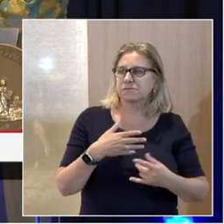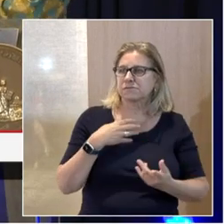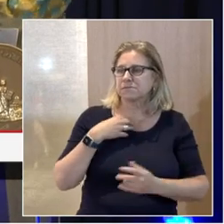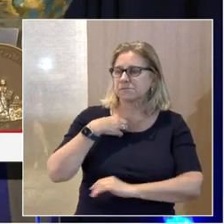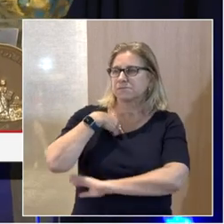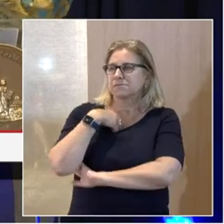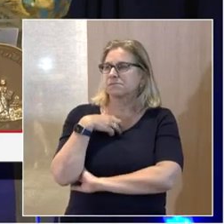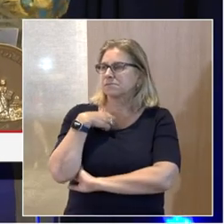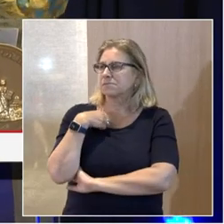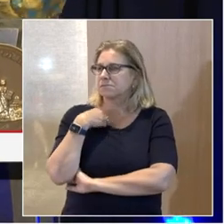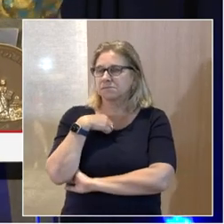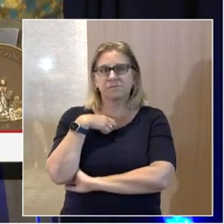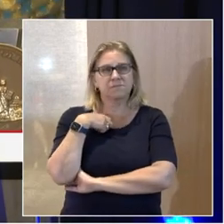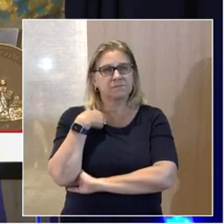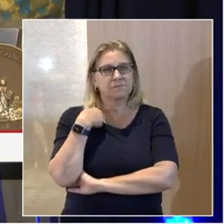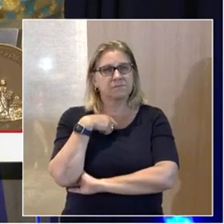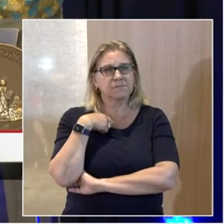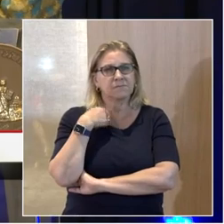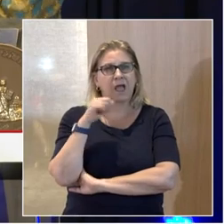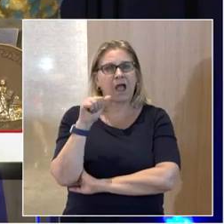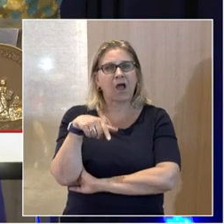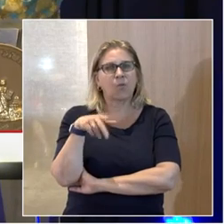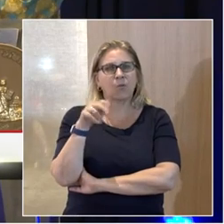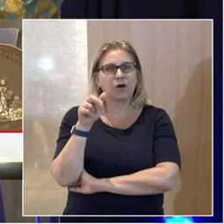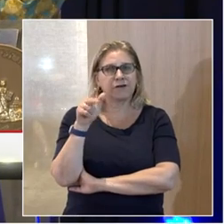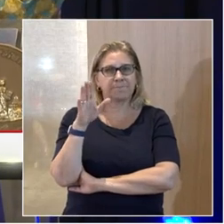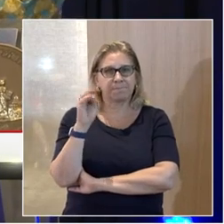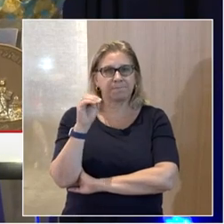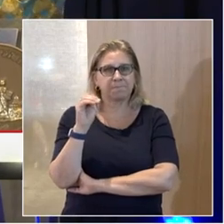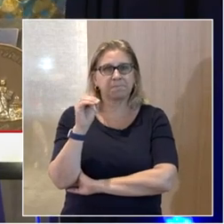An aquarium, yeah, that's big.